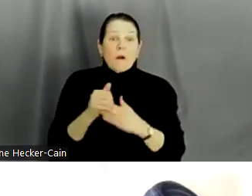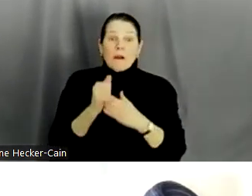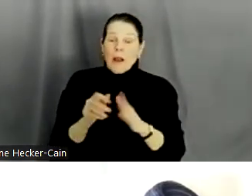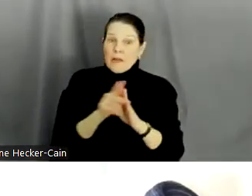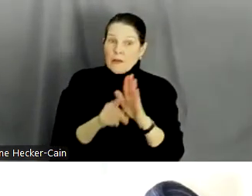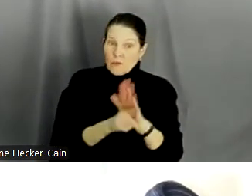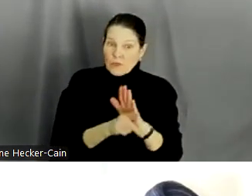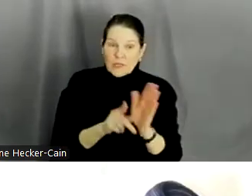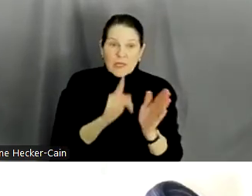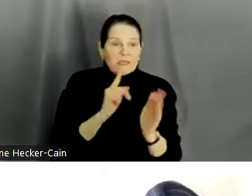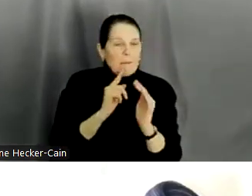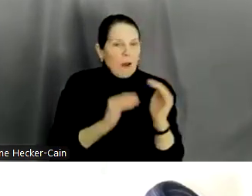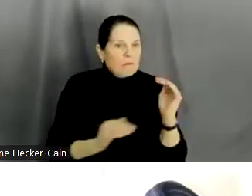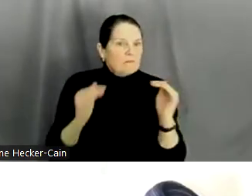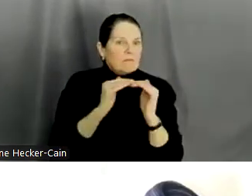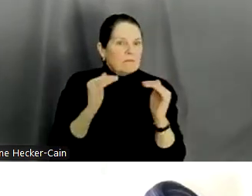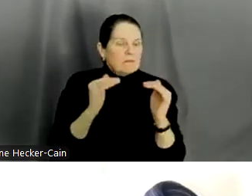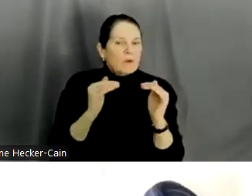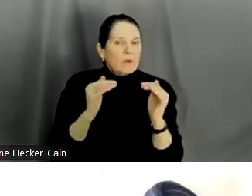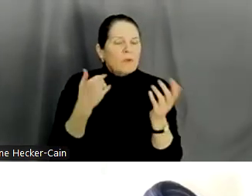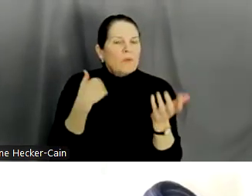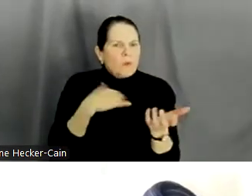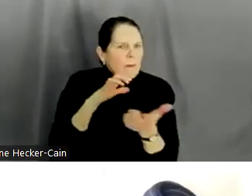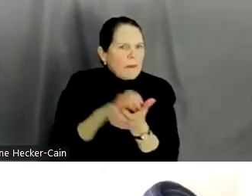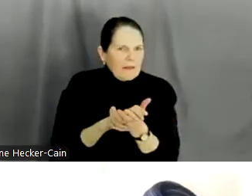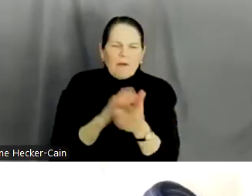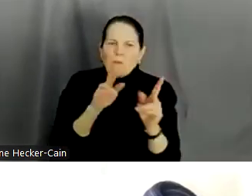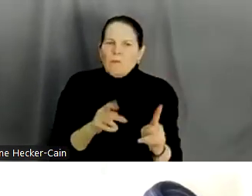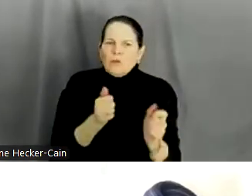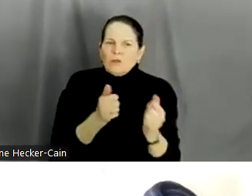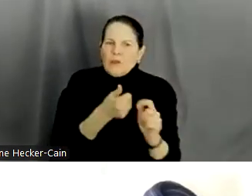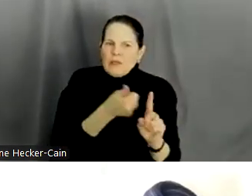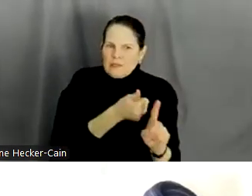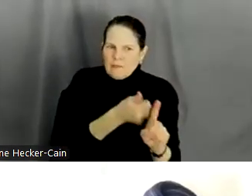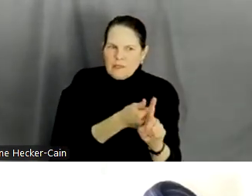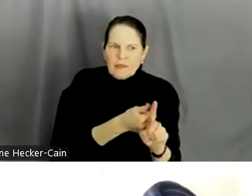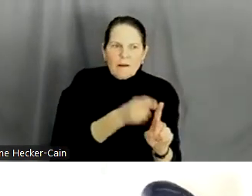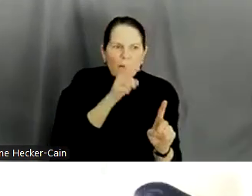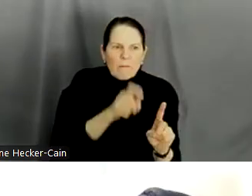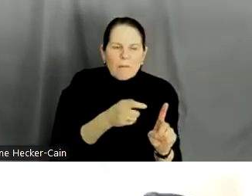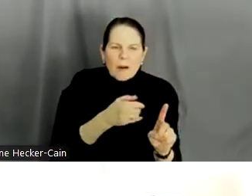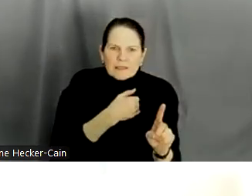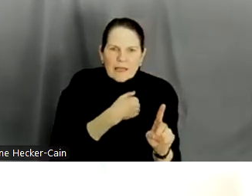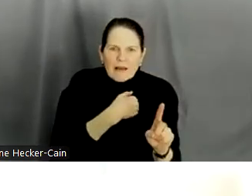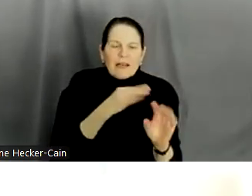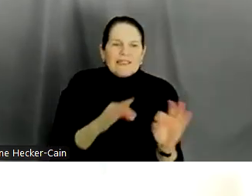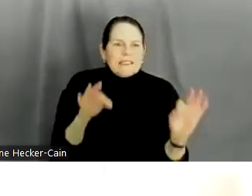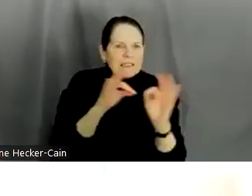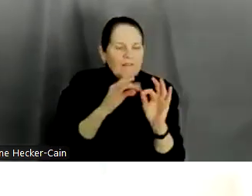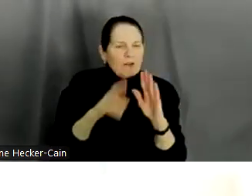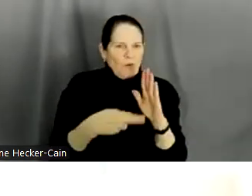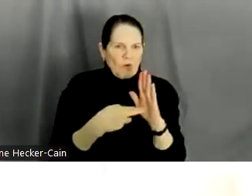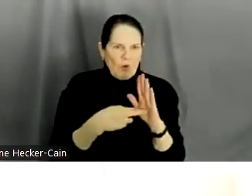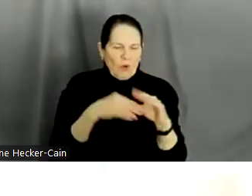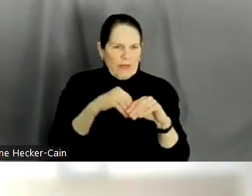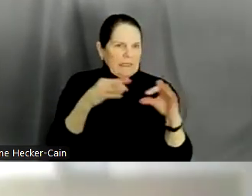by us, which is the belief that a person with a disability must have a significant role in decisions